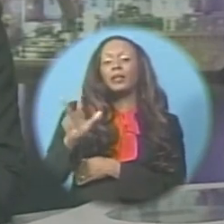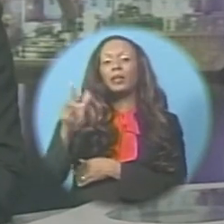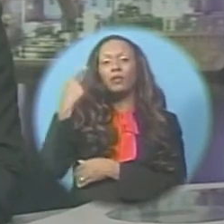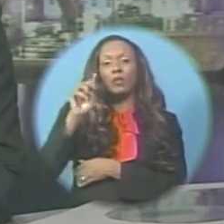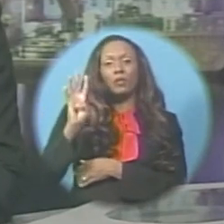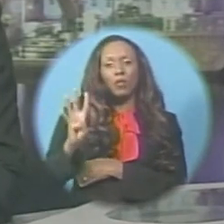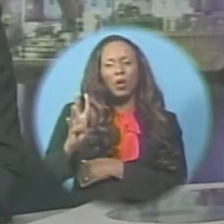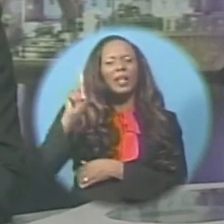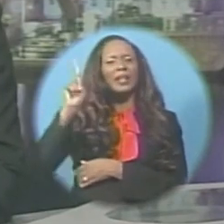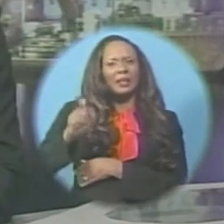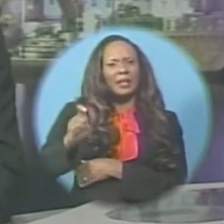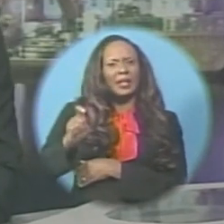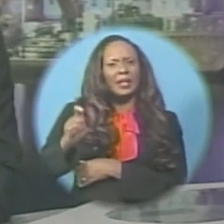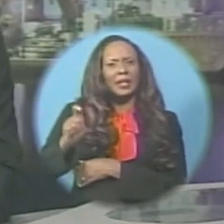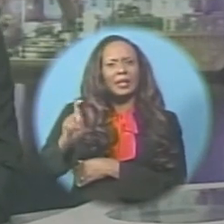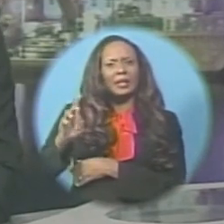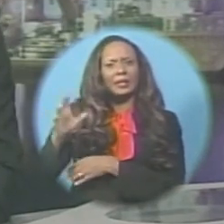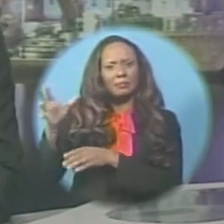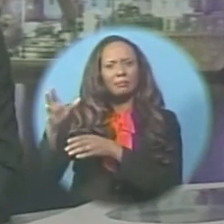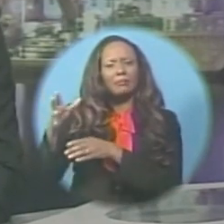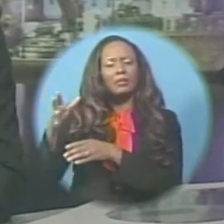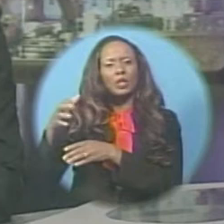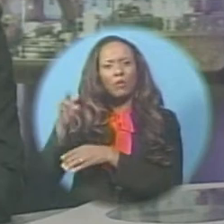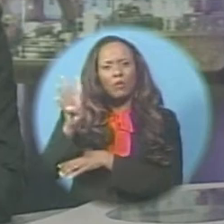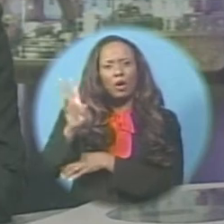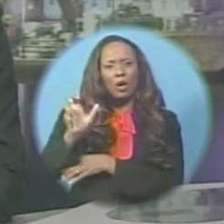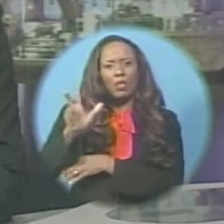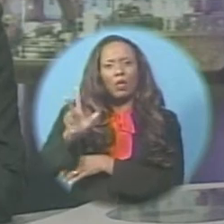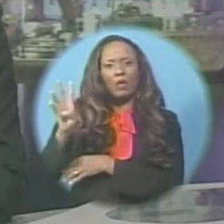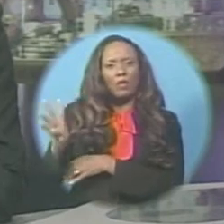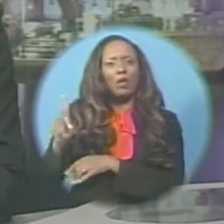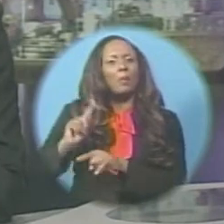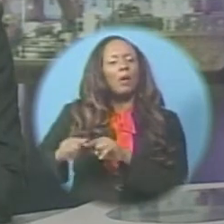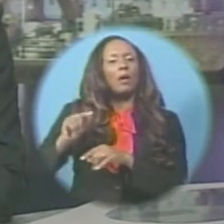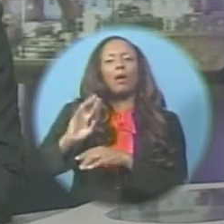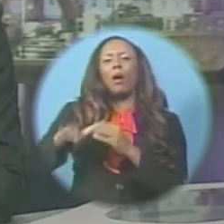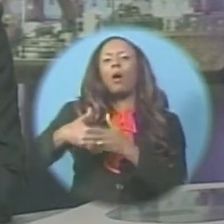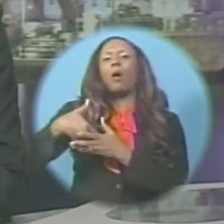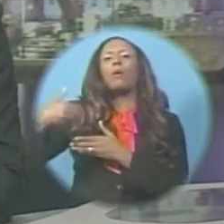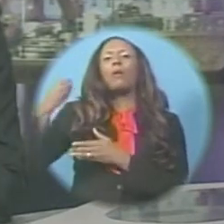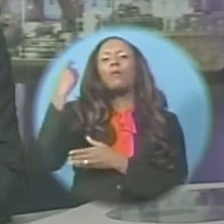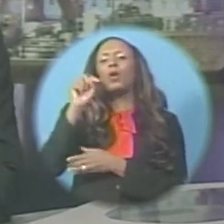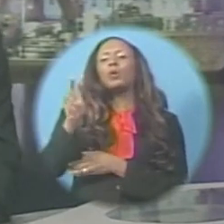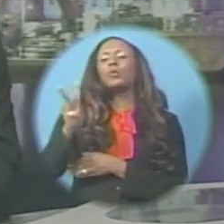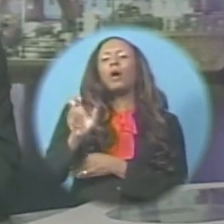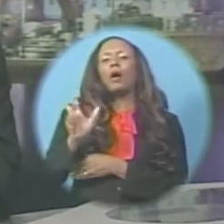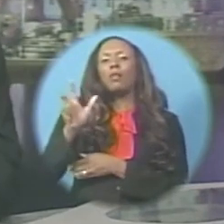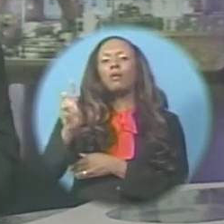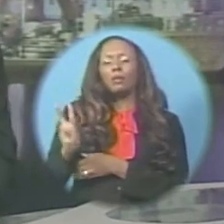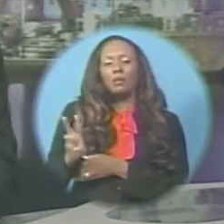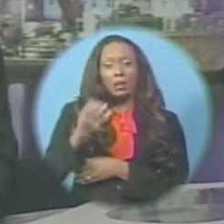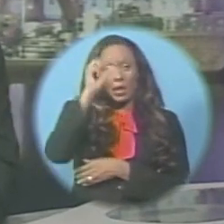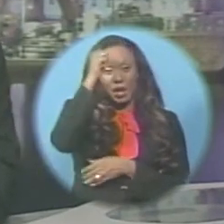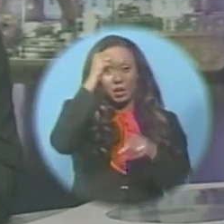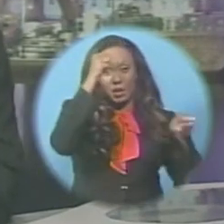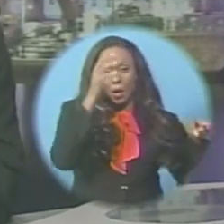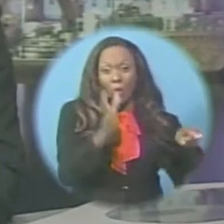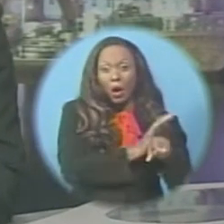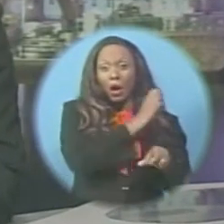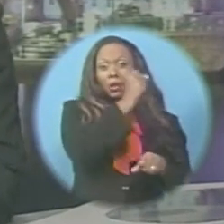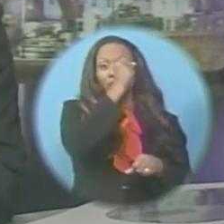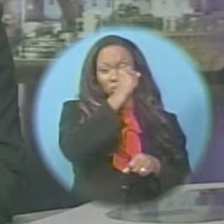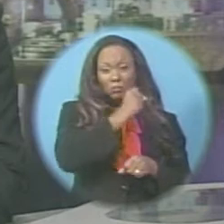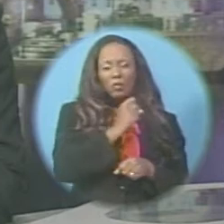chasing 434 for the victory, were all out for 236 as India won their 500th test match